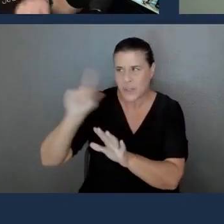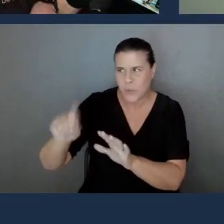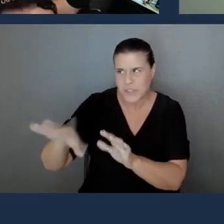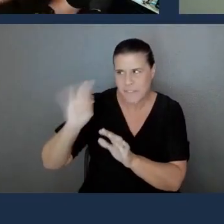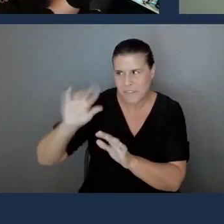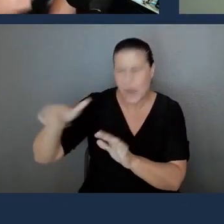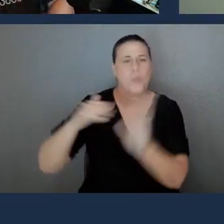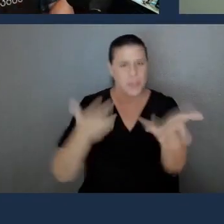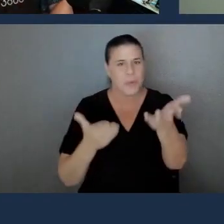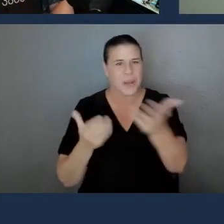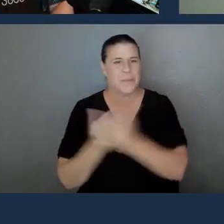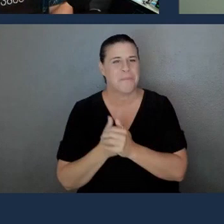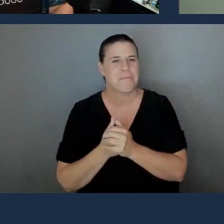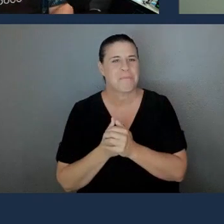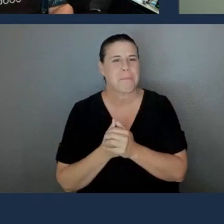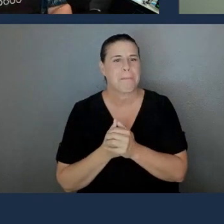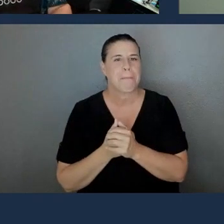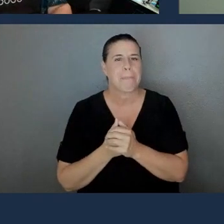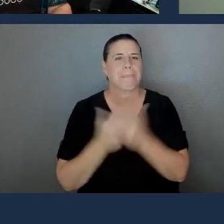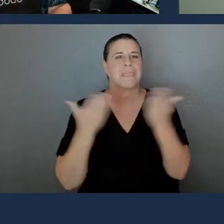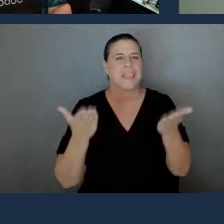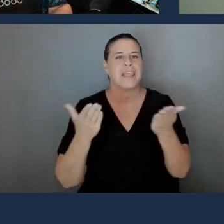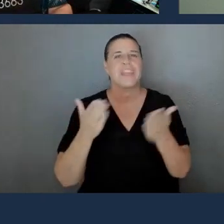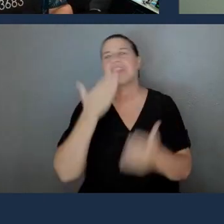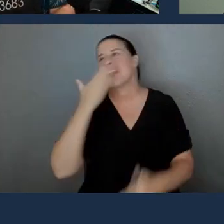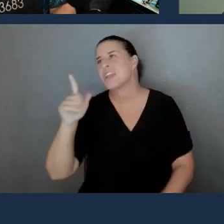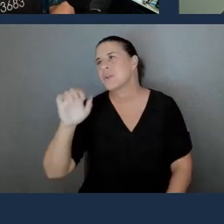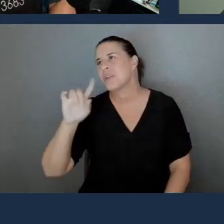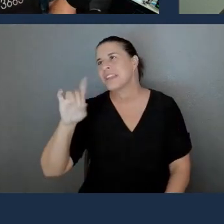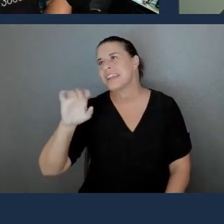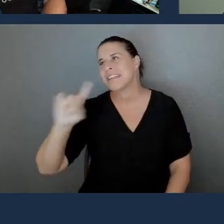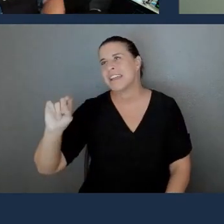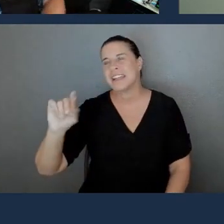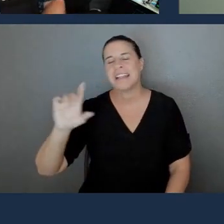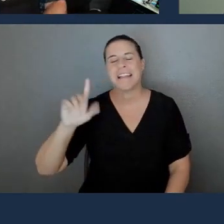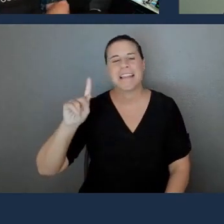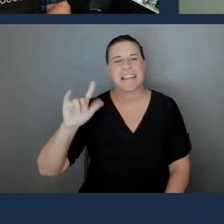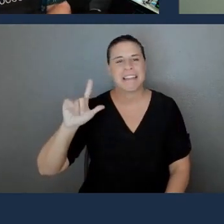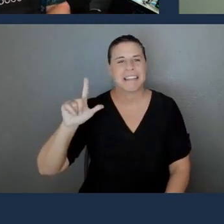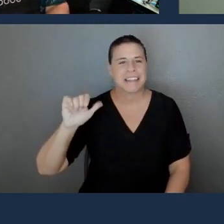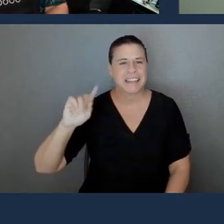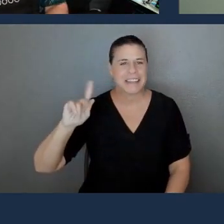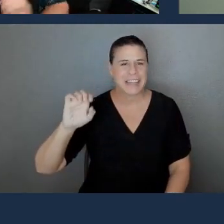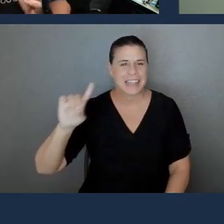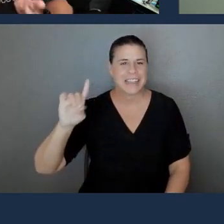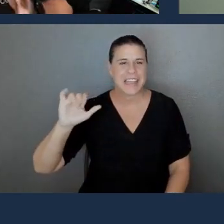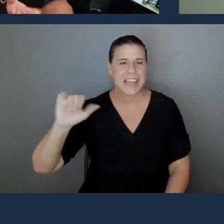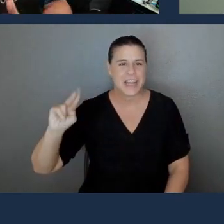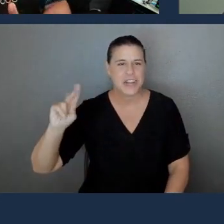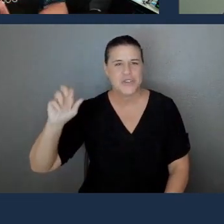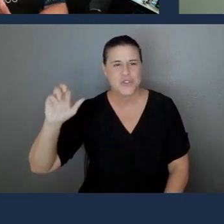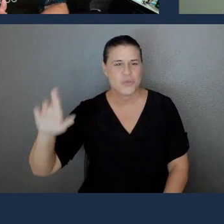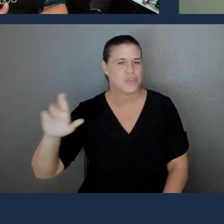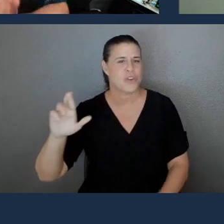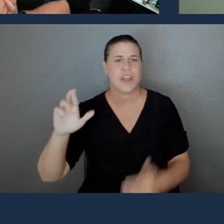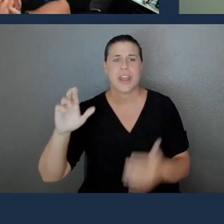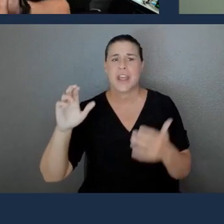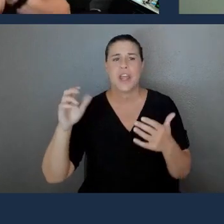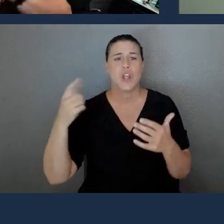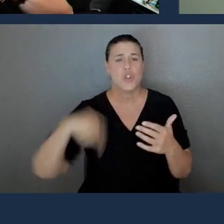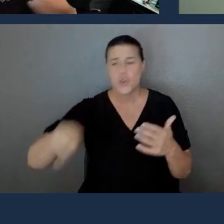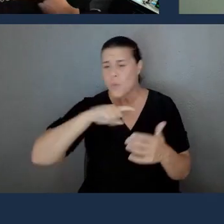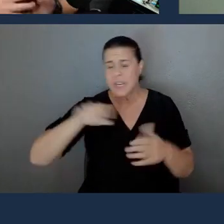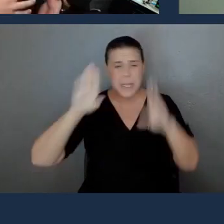apologize. There we go. Thank you. Thank you, LinkedIn user. Is there any attention points? Is there something we need to pay attention